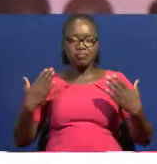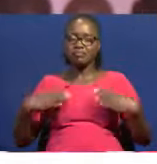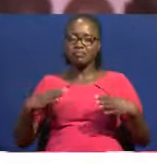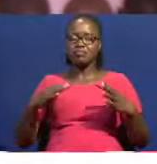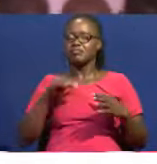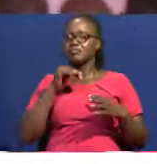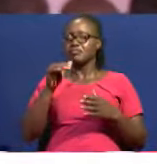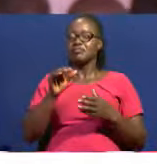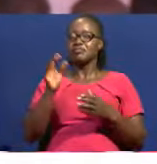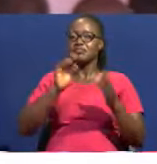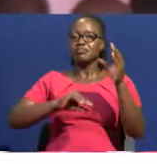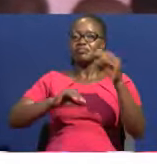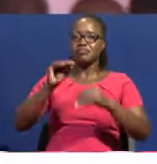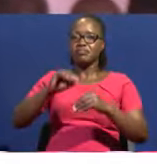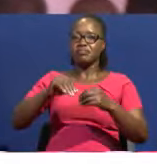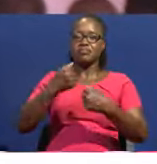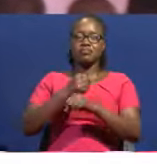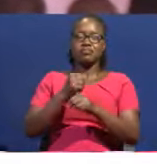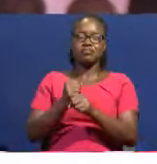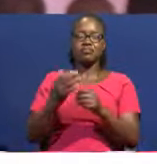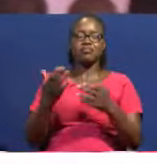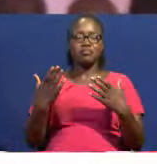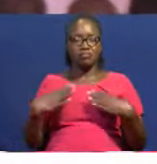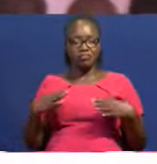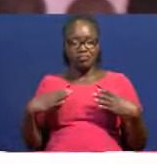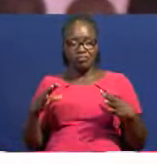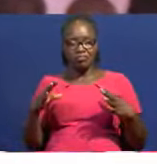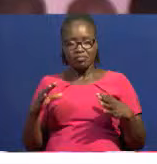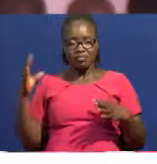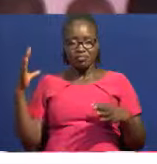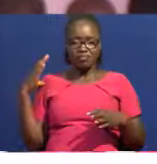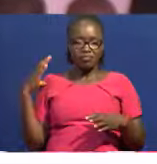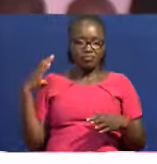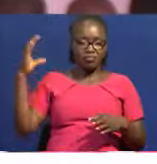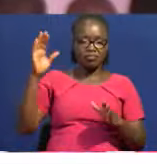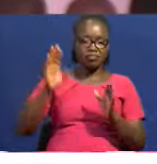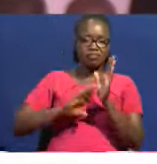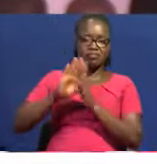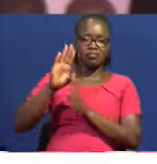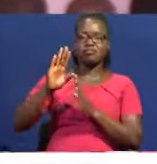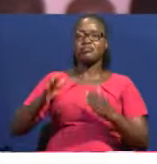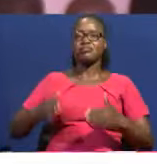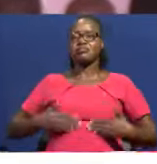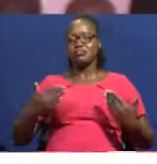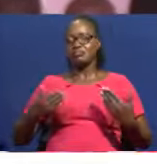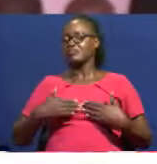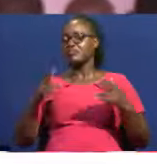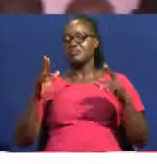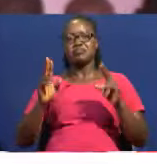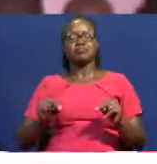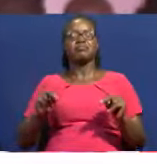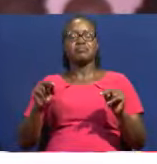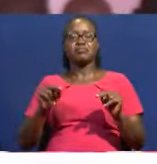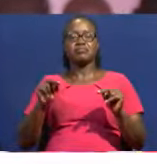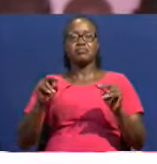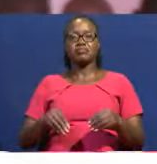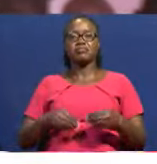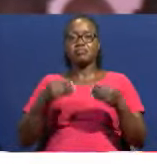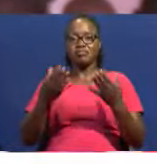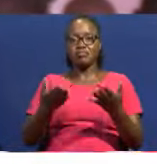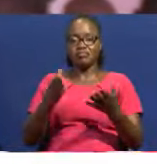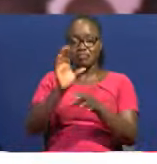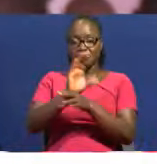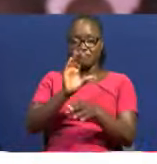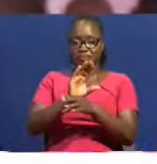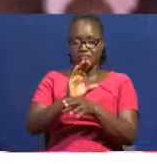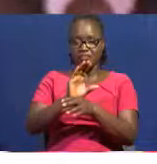Hatupeani kwa kanisa tufurahishe chairman wa development wa hii kanisa. Tunapeana kwa